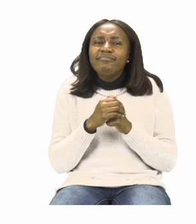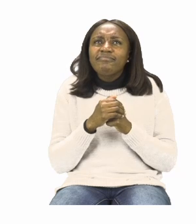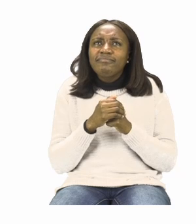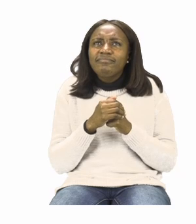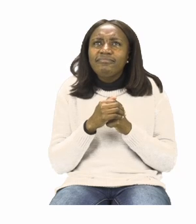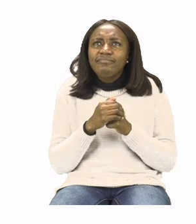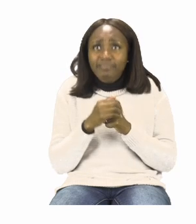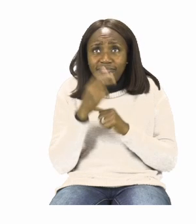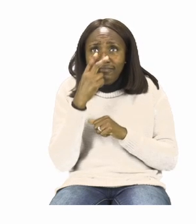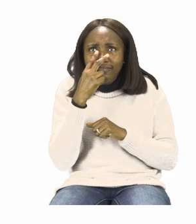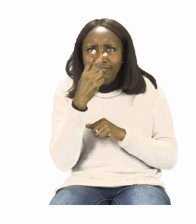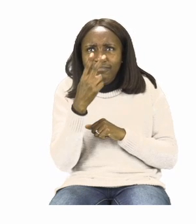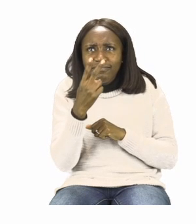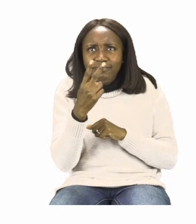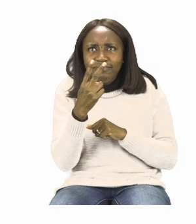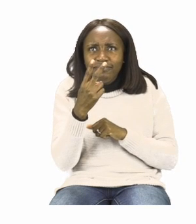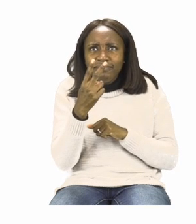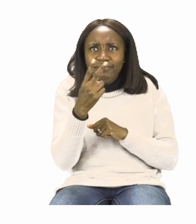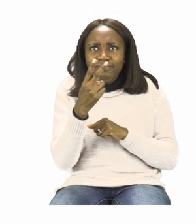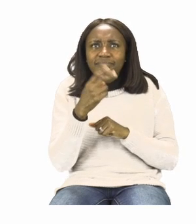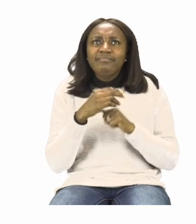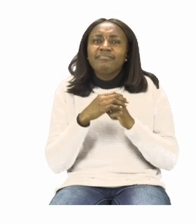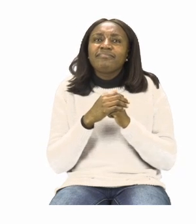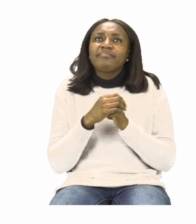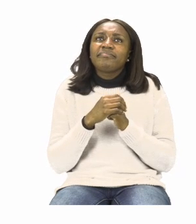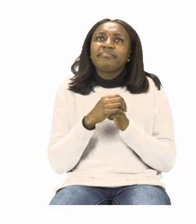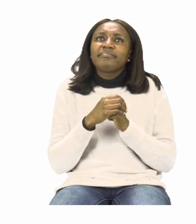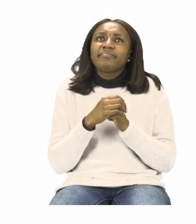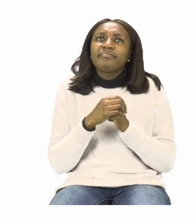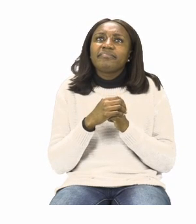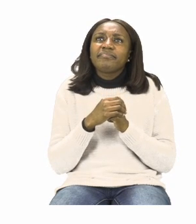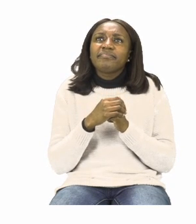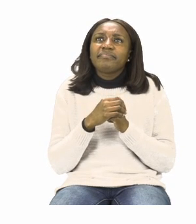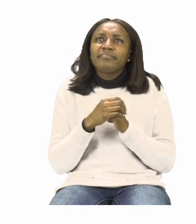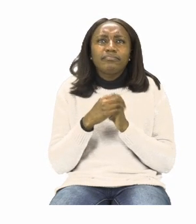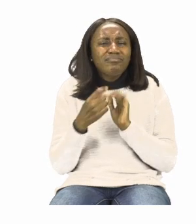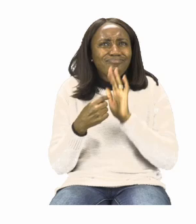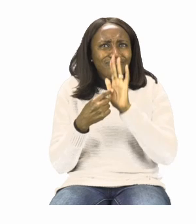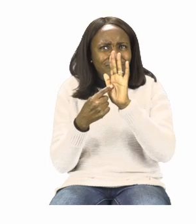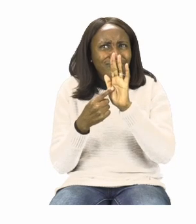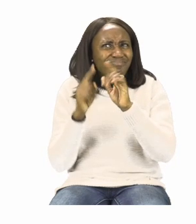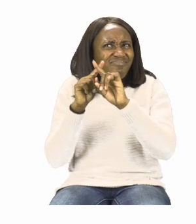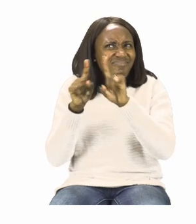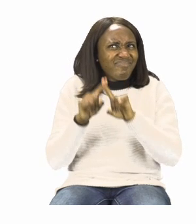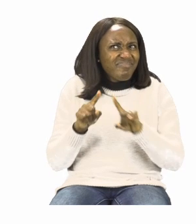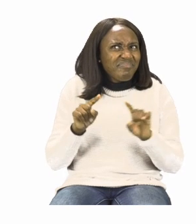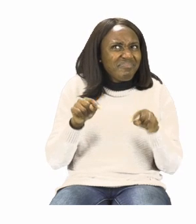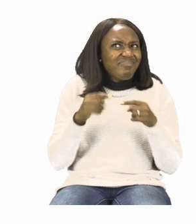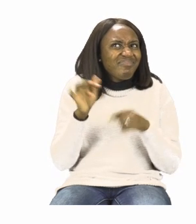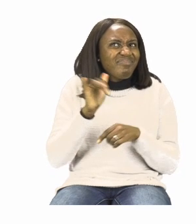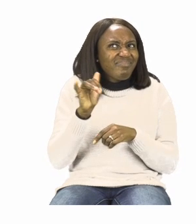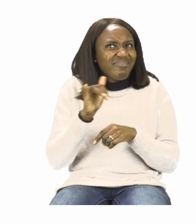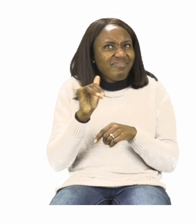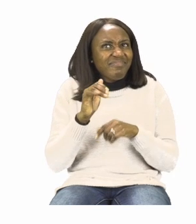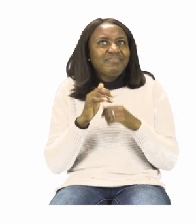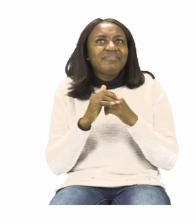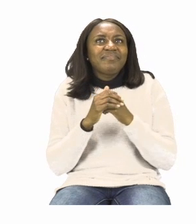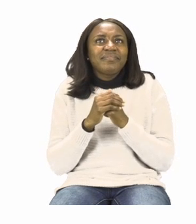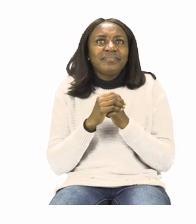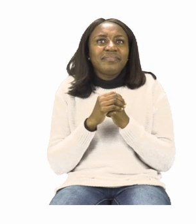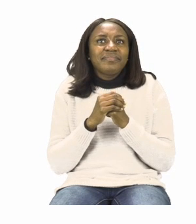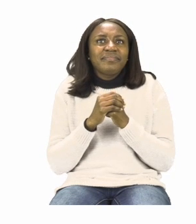Let's quickly look at the picture and identify certain things